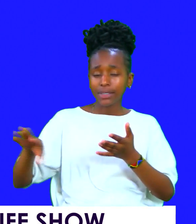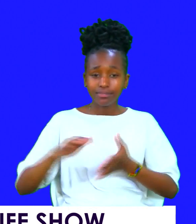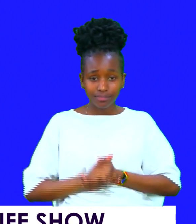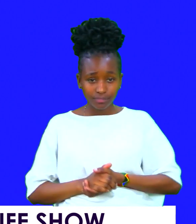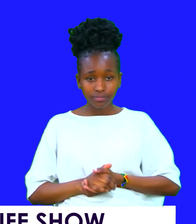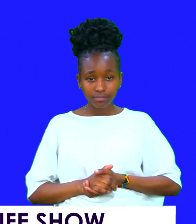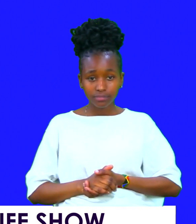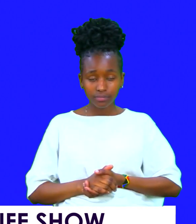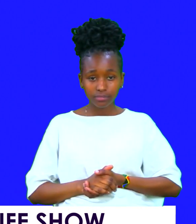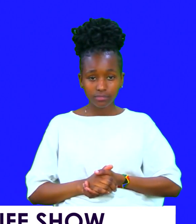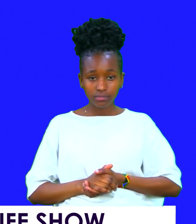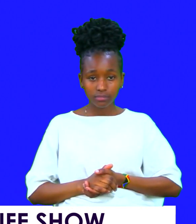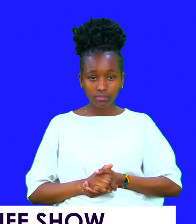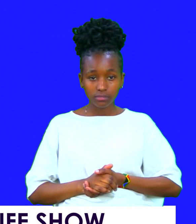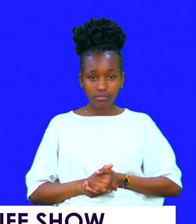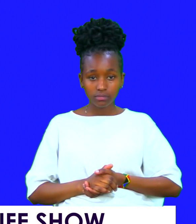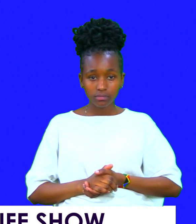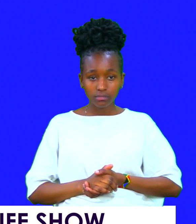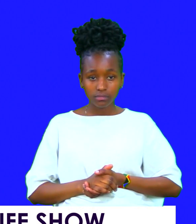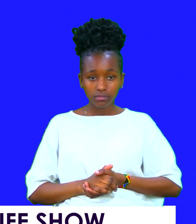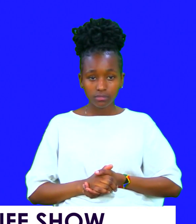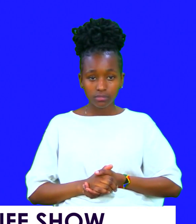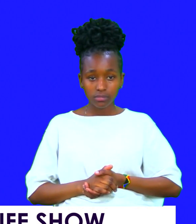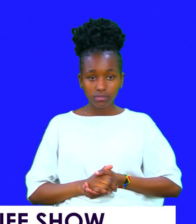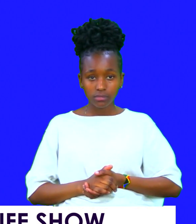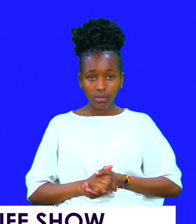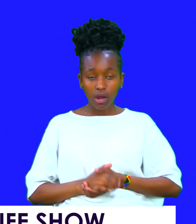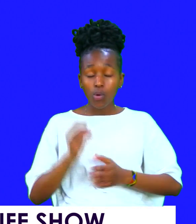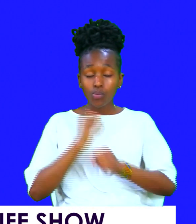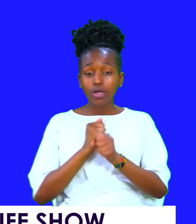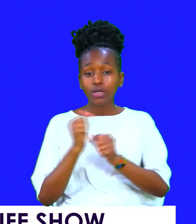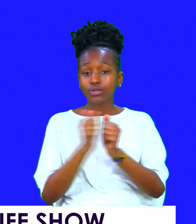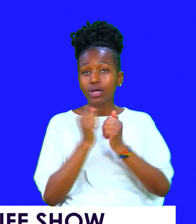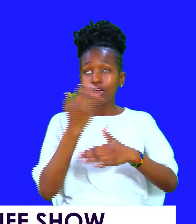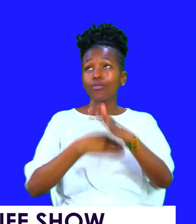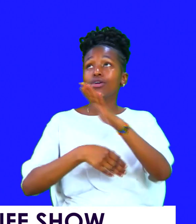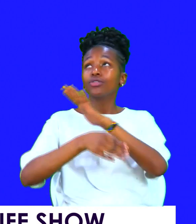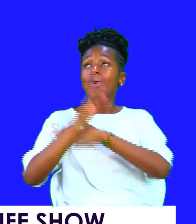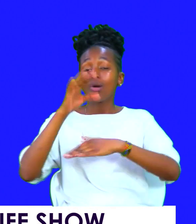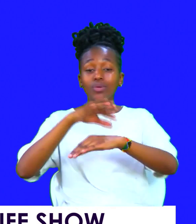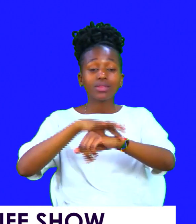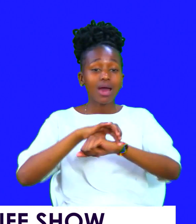collaboration with the divinity, with nature, with God, with the earth,